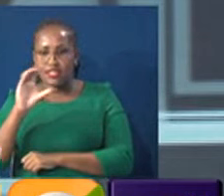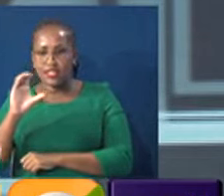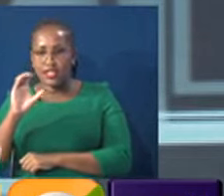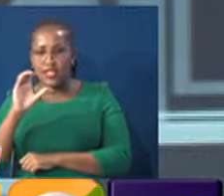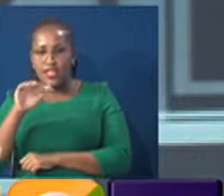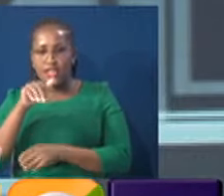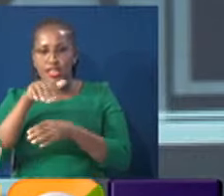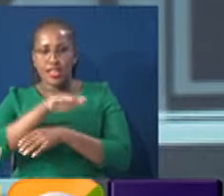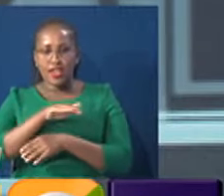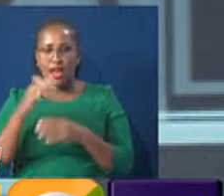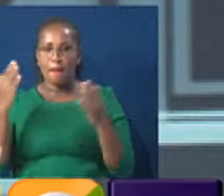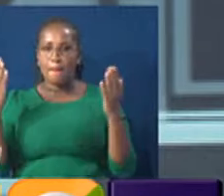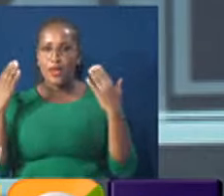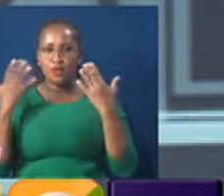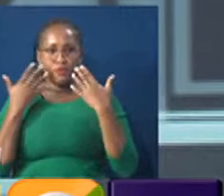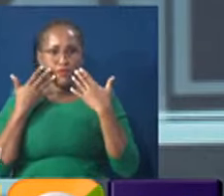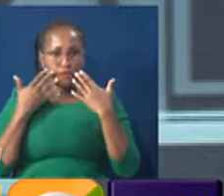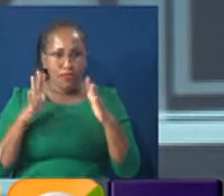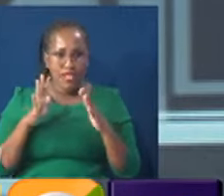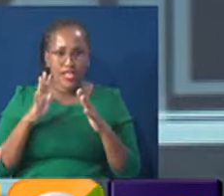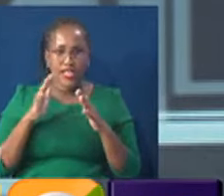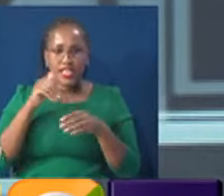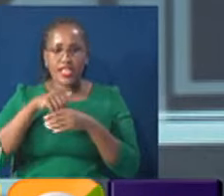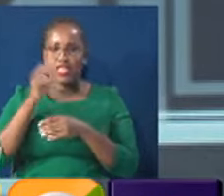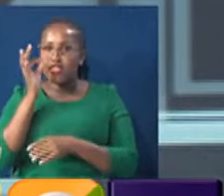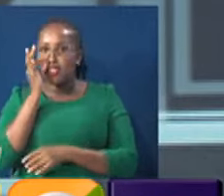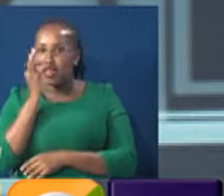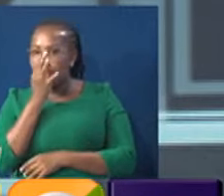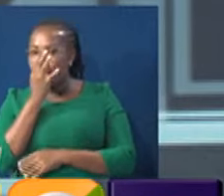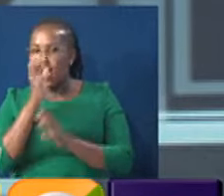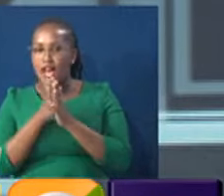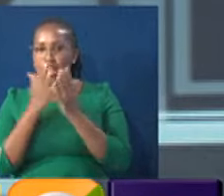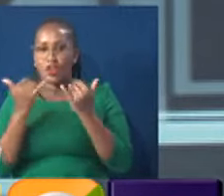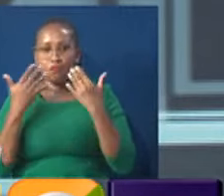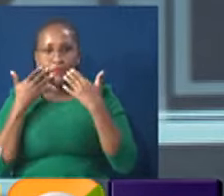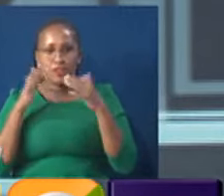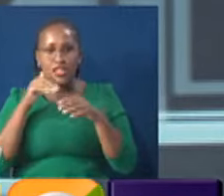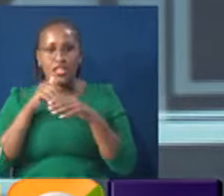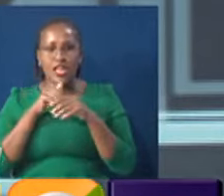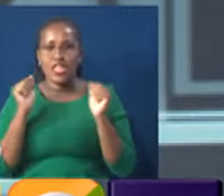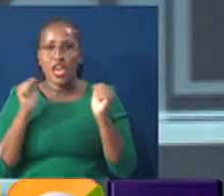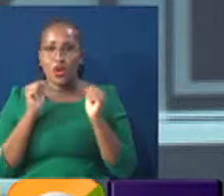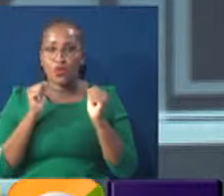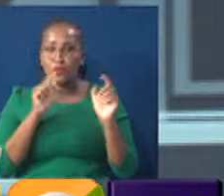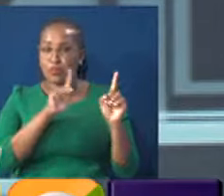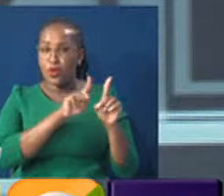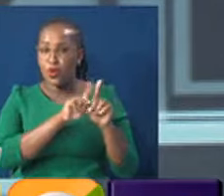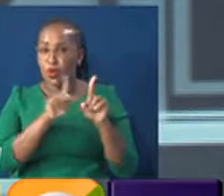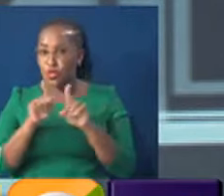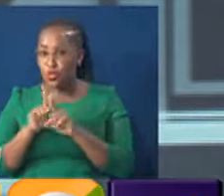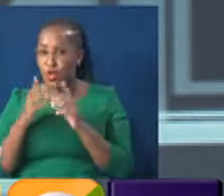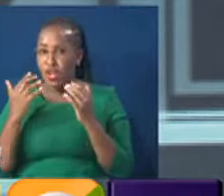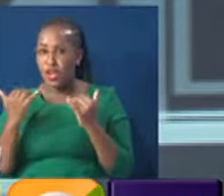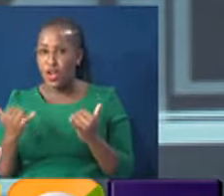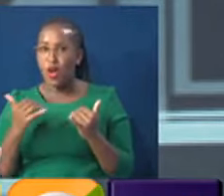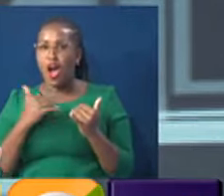Meru. We finished Kiganjo in Nyeri, and right. we have finished Nyaururu. And also, we